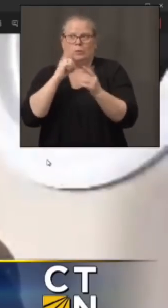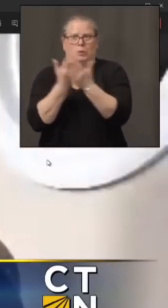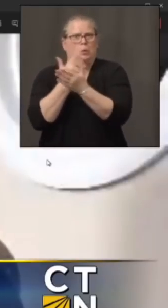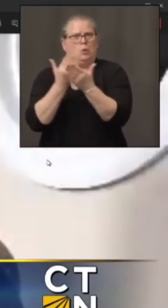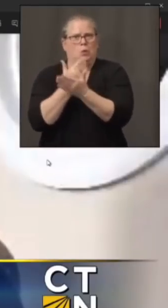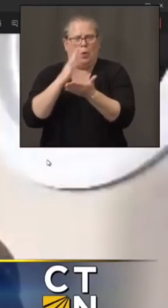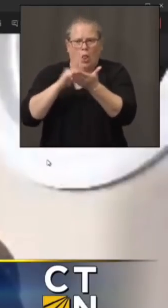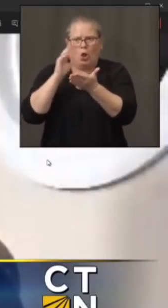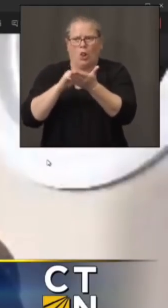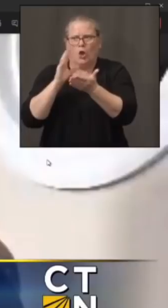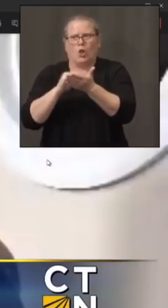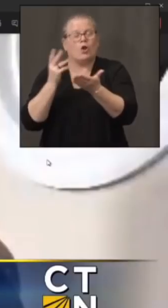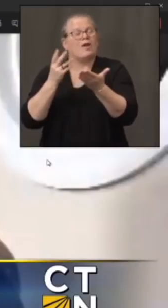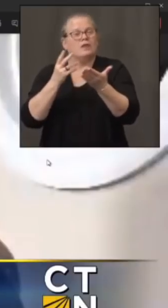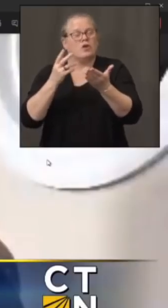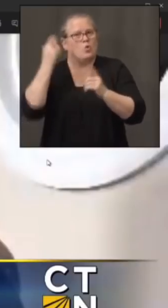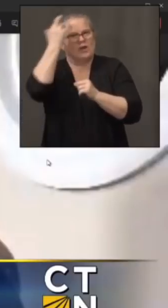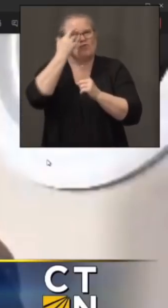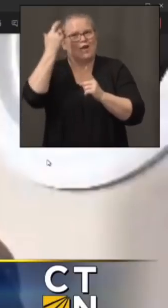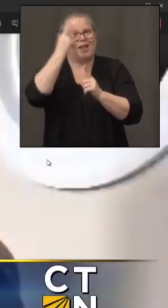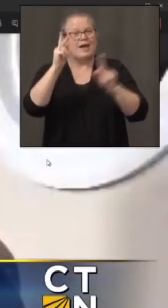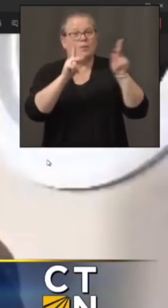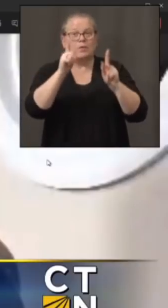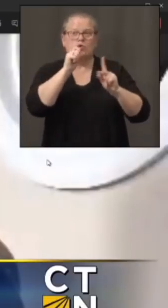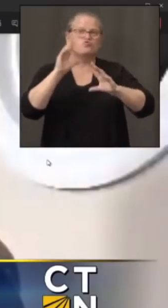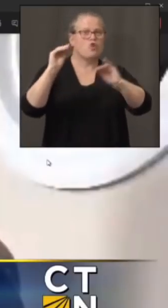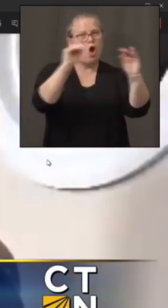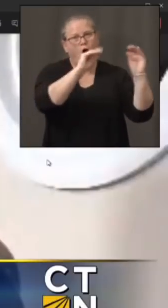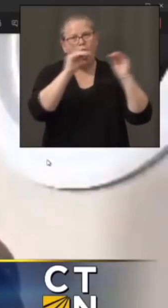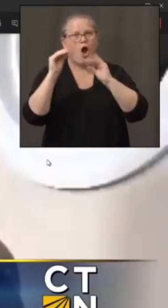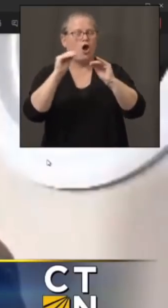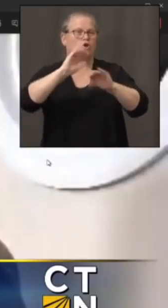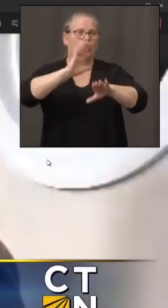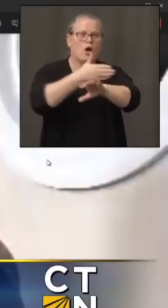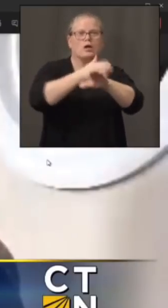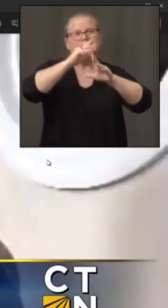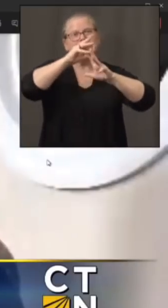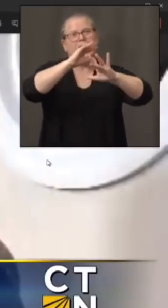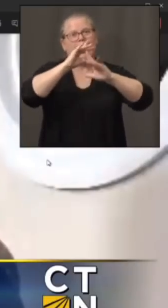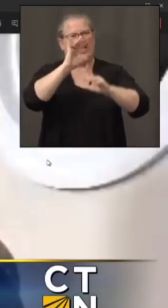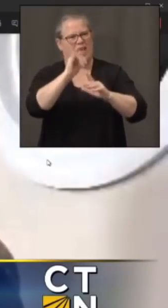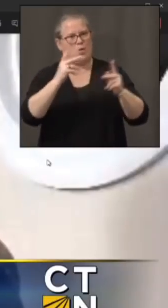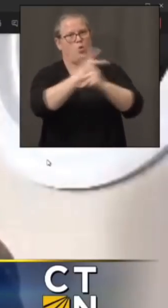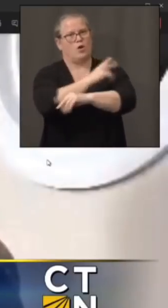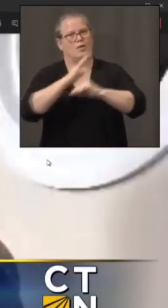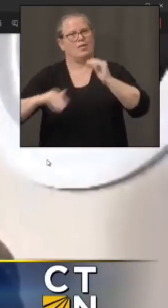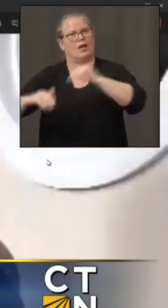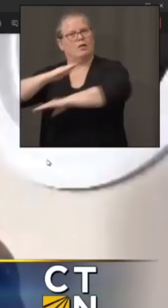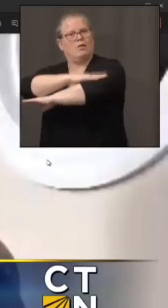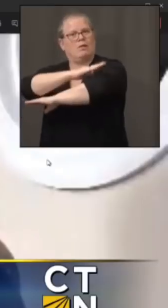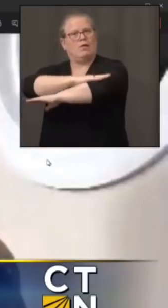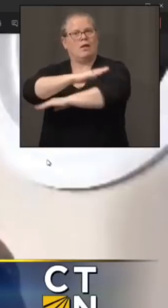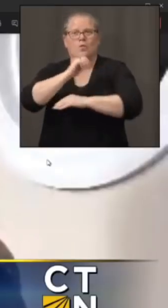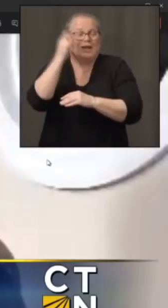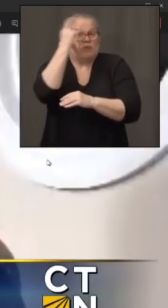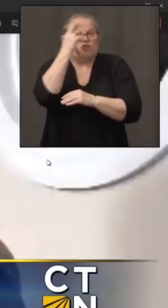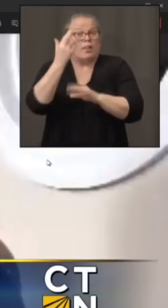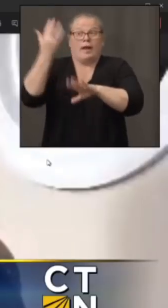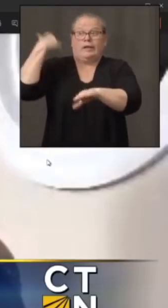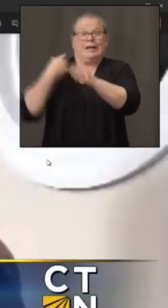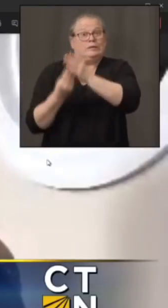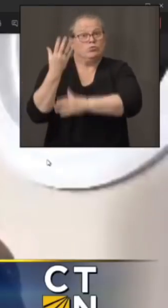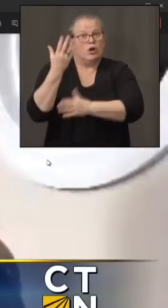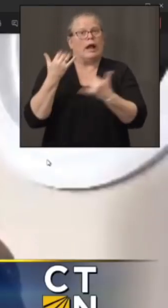people are talking loudly or singing. So we didn't really understand the settings that were the highest risk. Now, through effective contact tracing and the other things